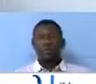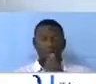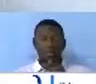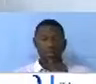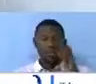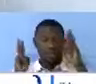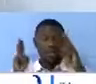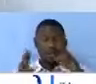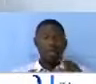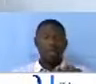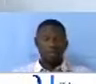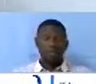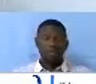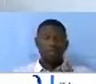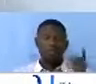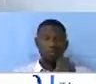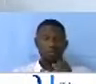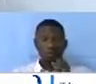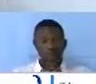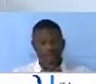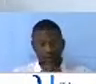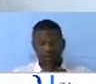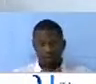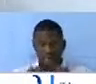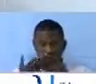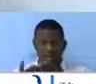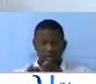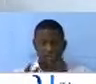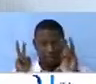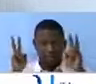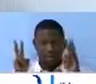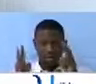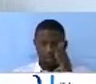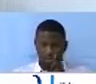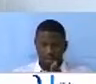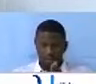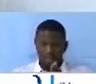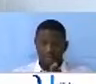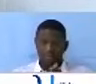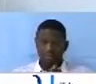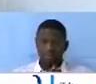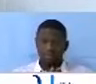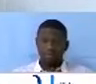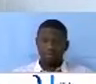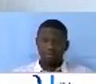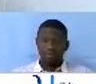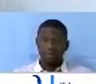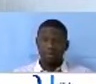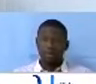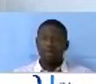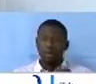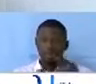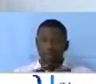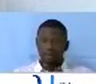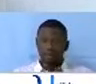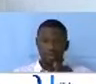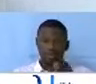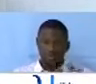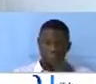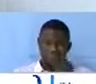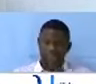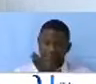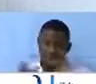he appreciated what you told him, the advice you gave him, didn't he? He in fact released them. Yes,